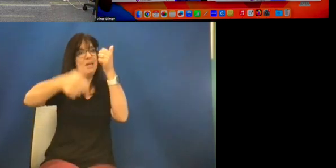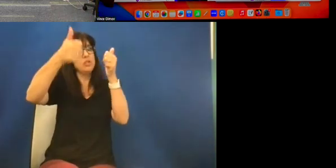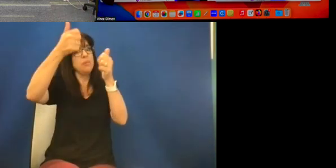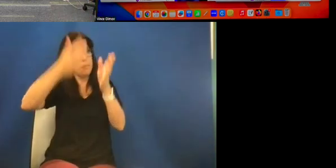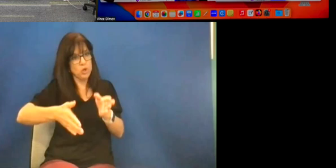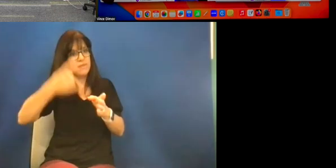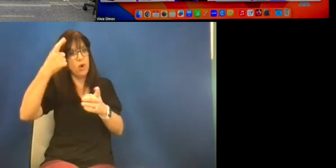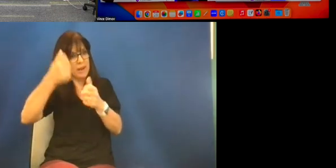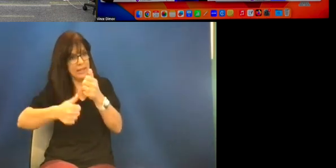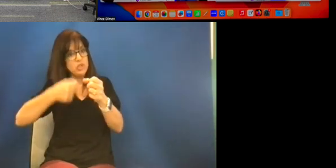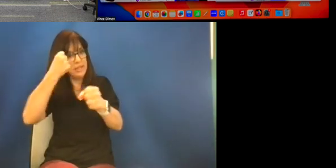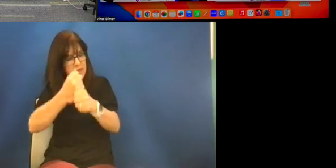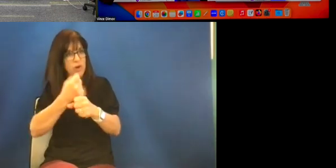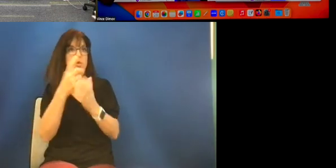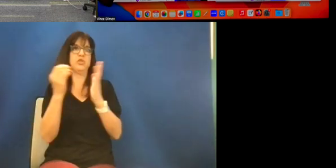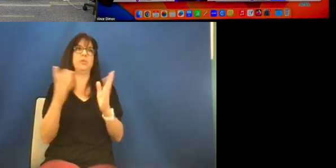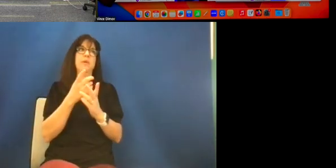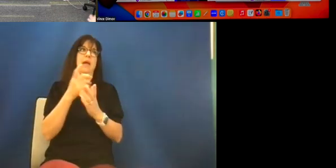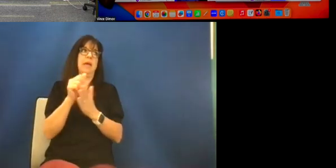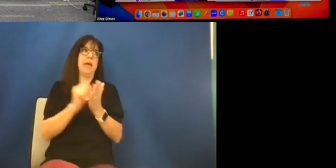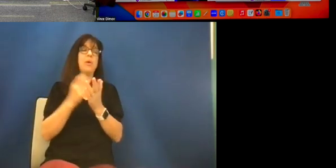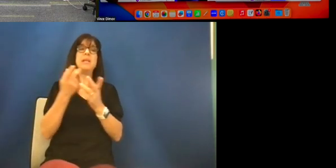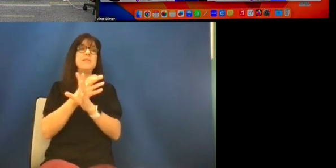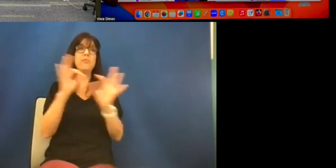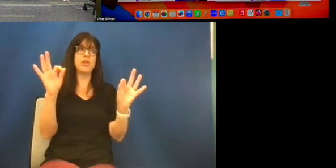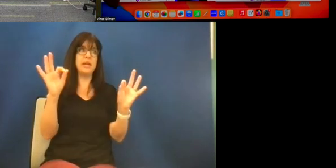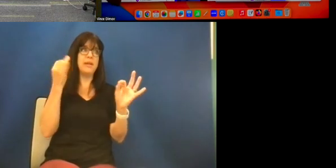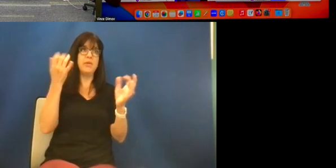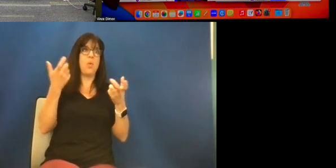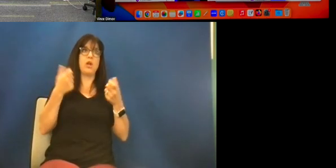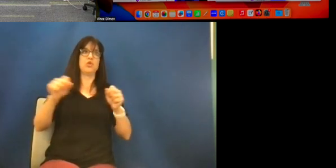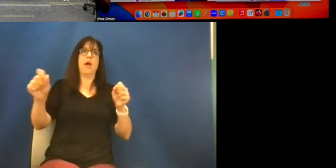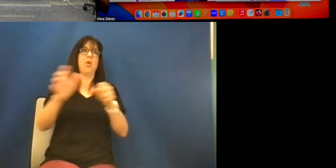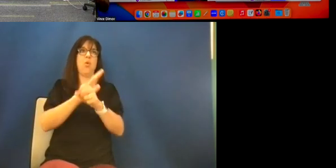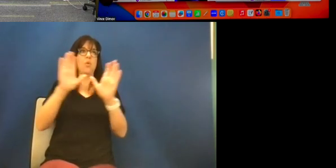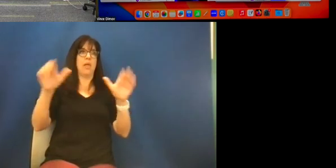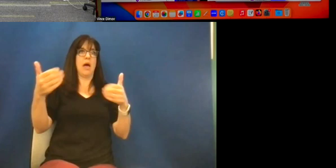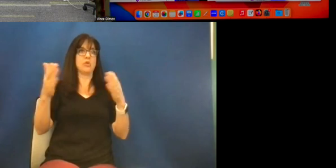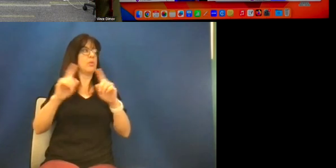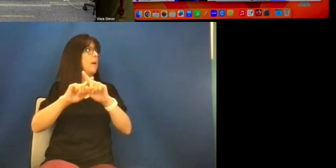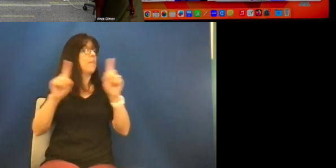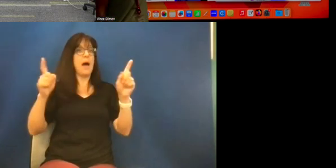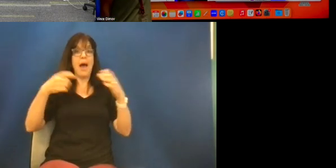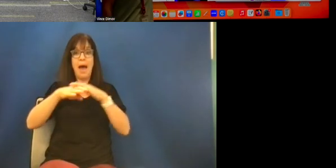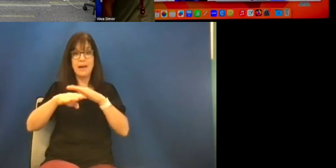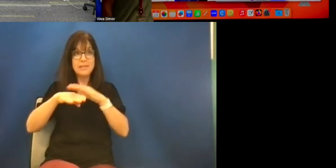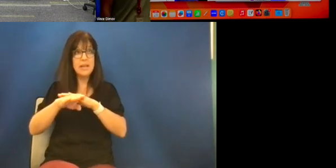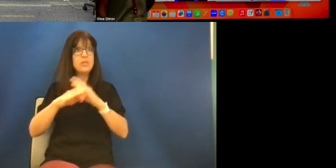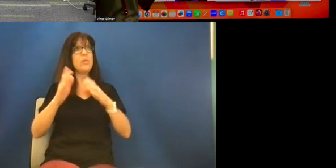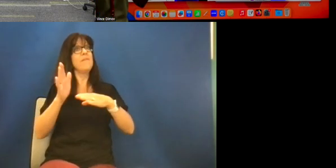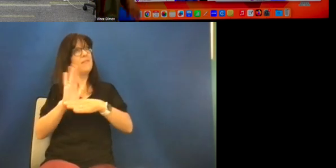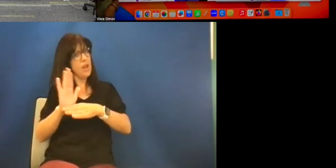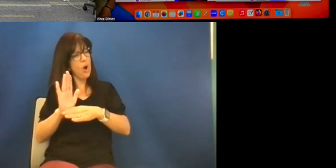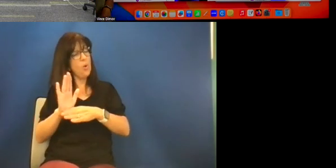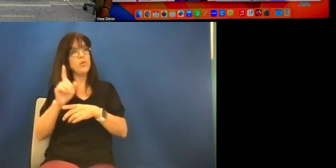doing it for the student accounts. It's free if you don't have the student, if you don't want to try the whole classrooms thing. But to be able to have access to the video, you